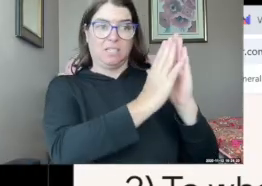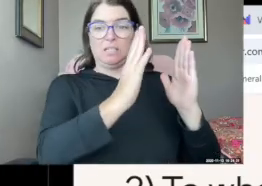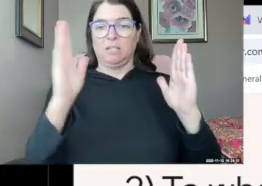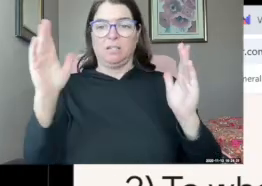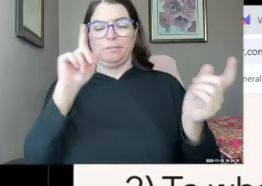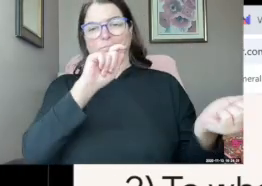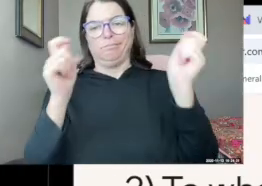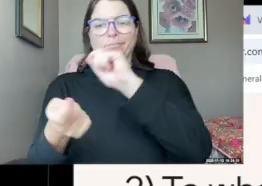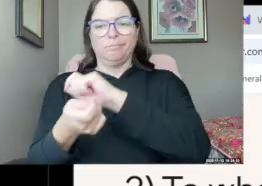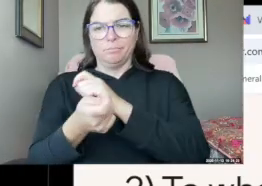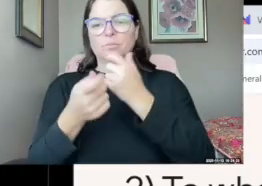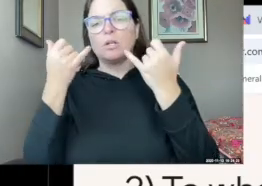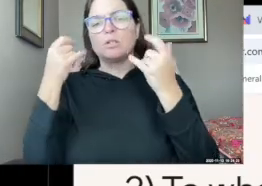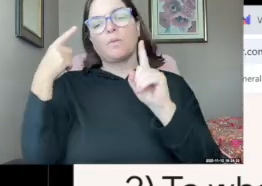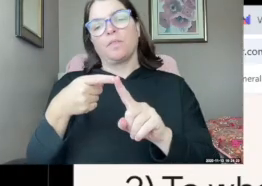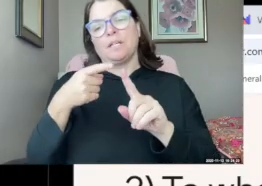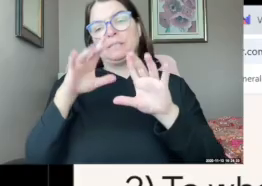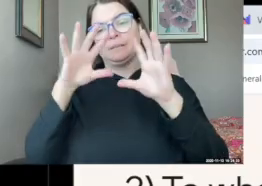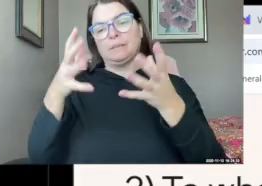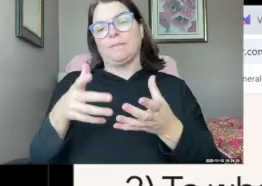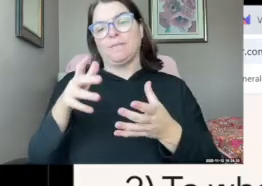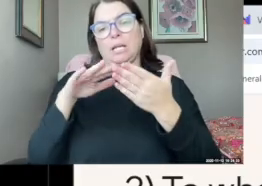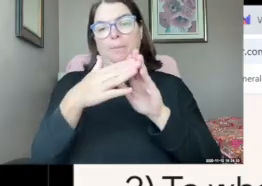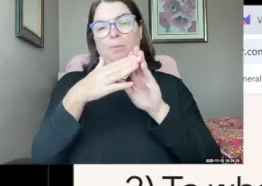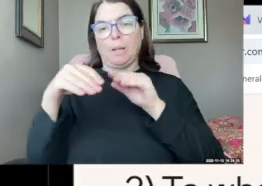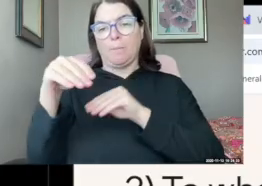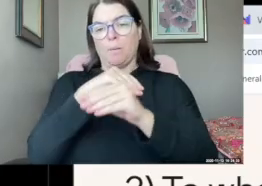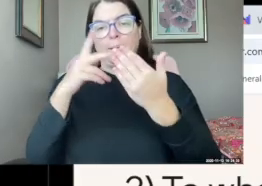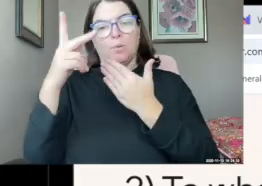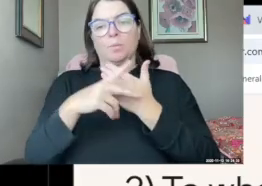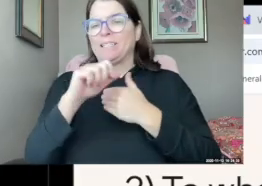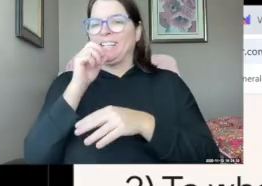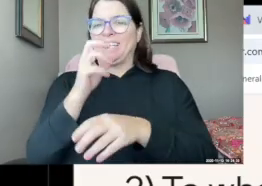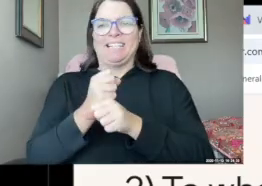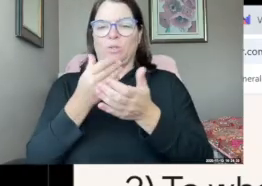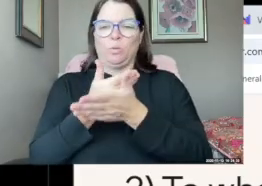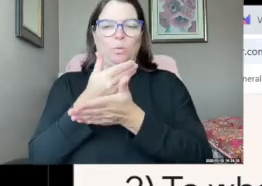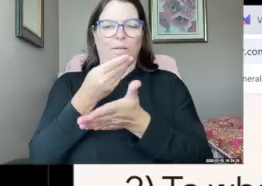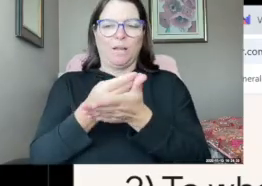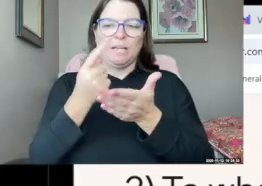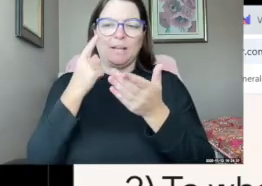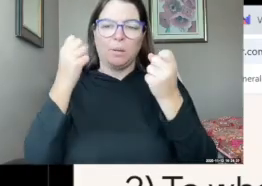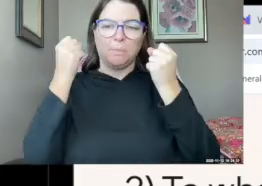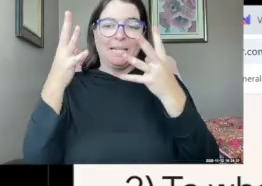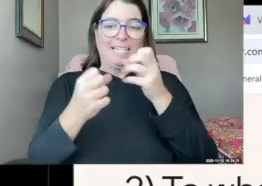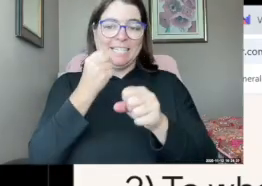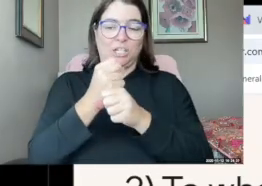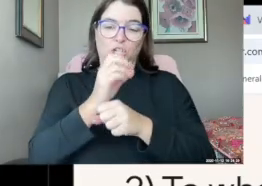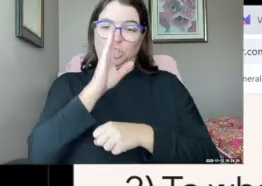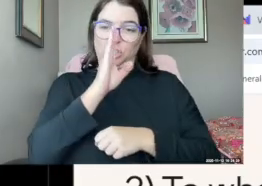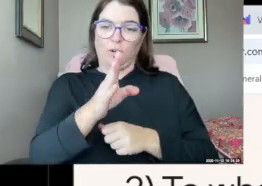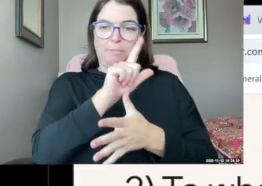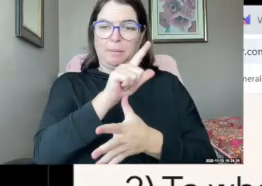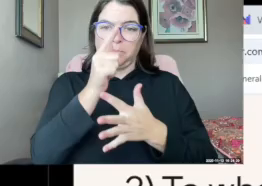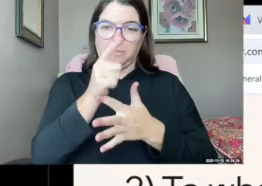have changed over the past few years. This suite of community mobility programs has not received new funding for